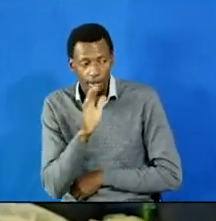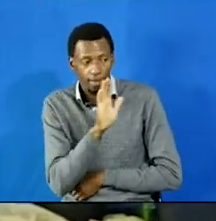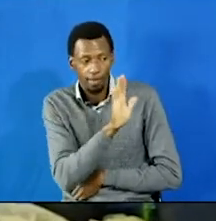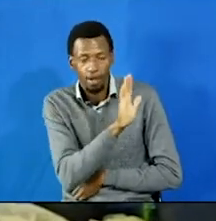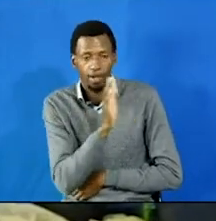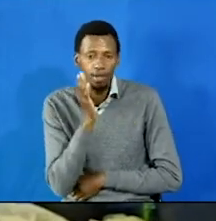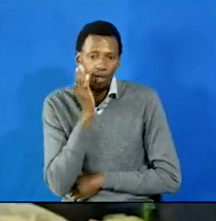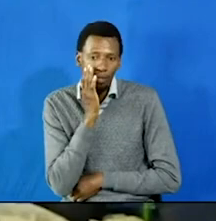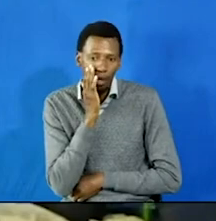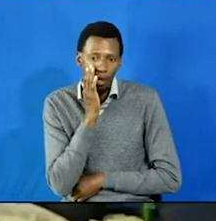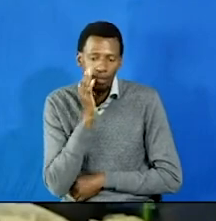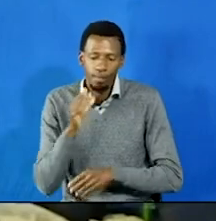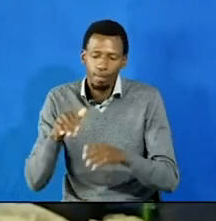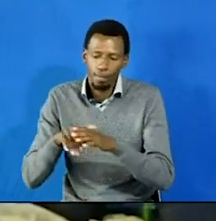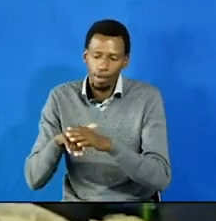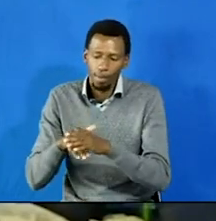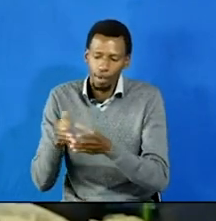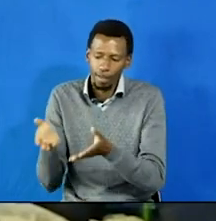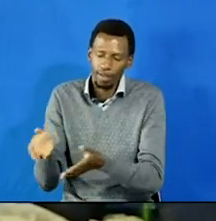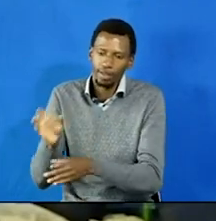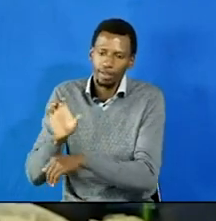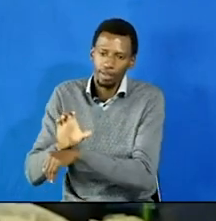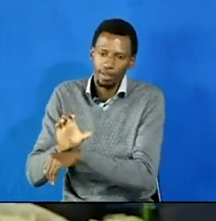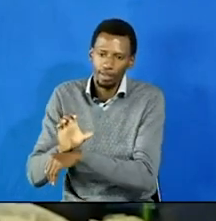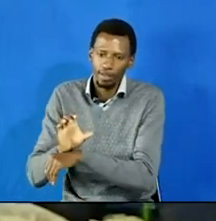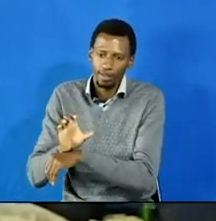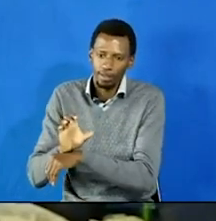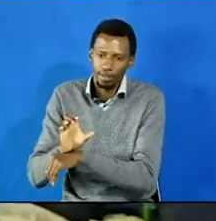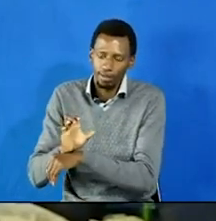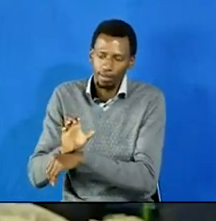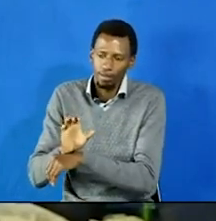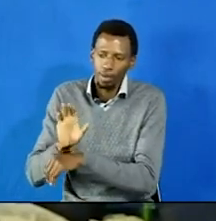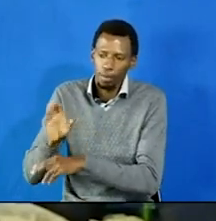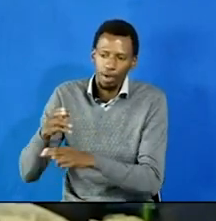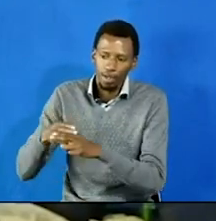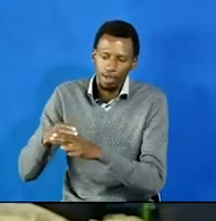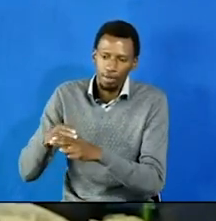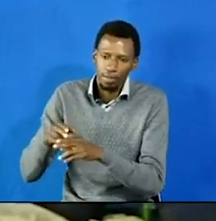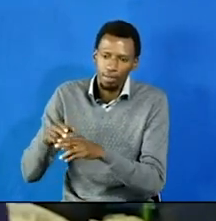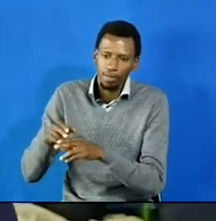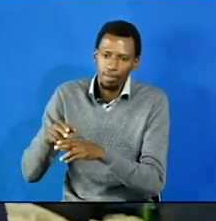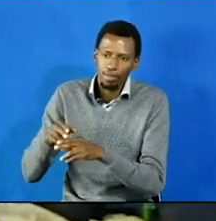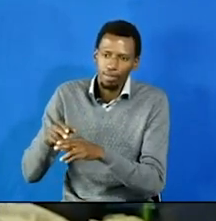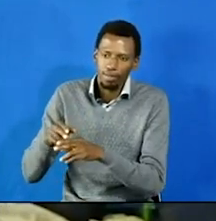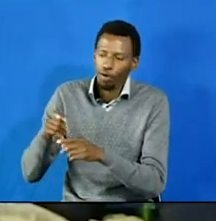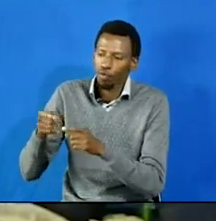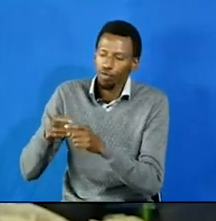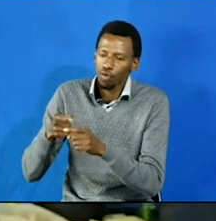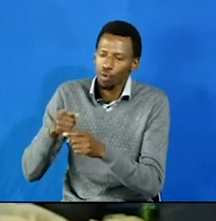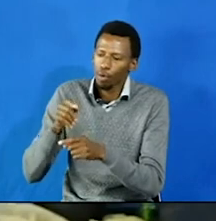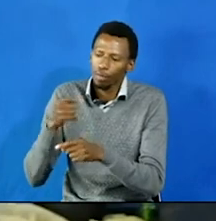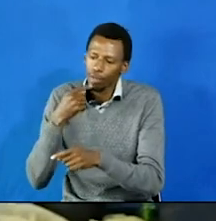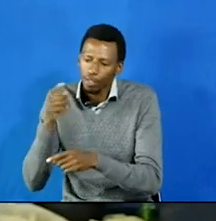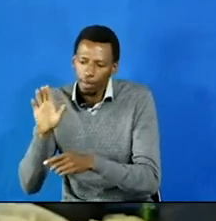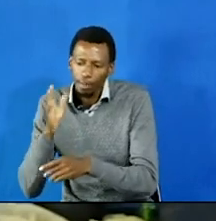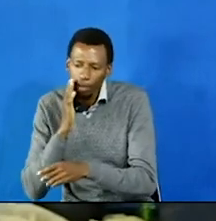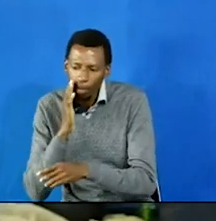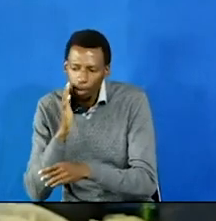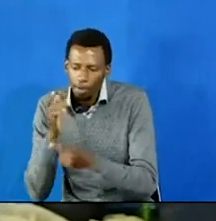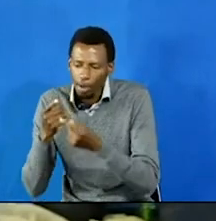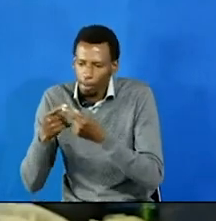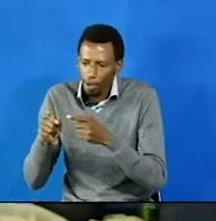mom is a member of this church. I call her my mom. She's from my home village,